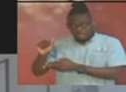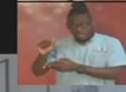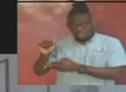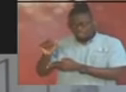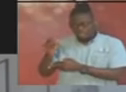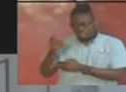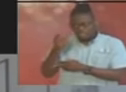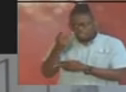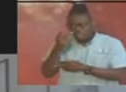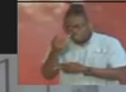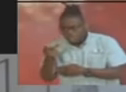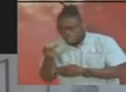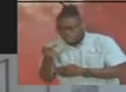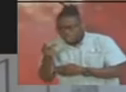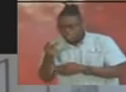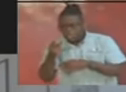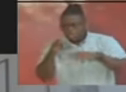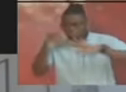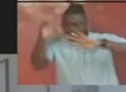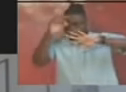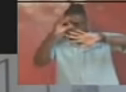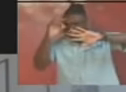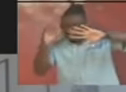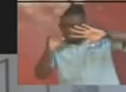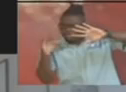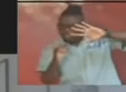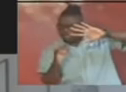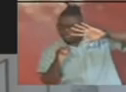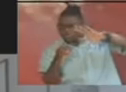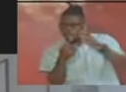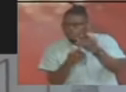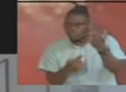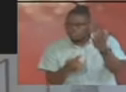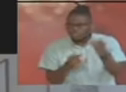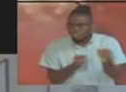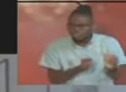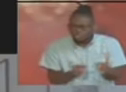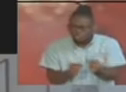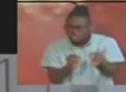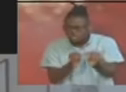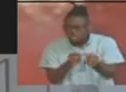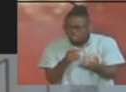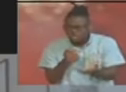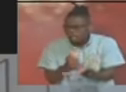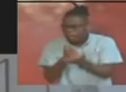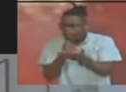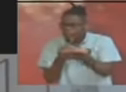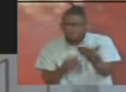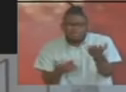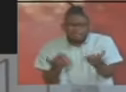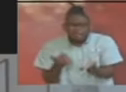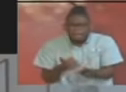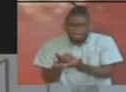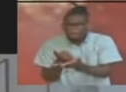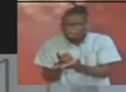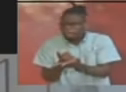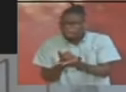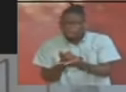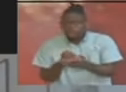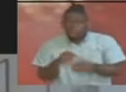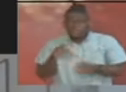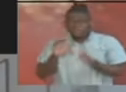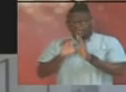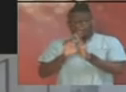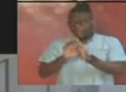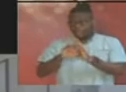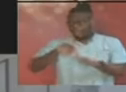some strategies that have helped other islands with their borders open keep their numbers low. So what strategies have we seen in